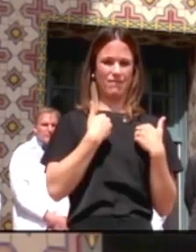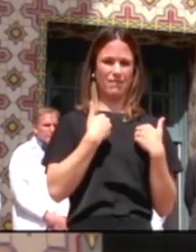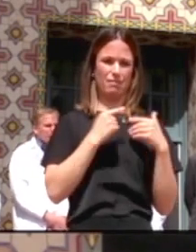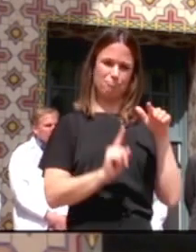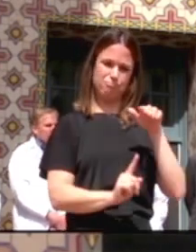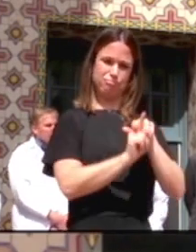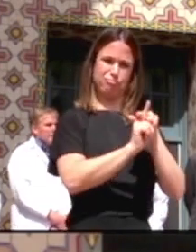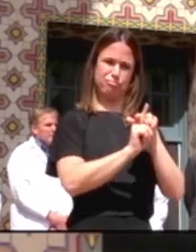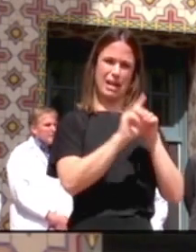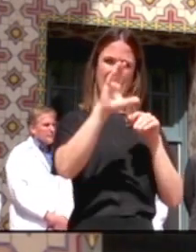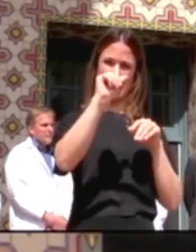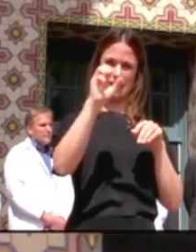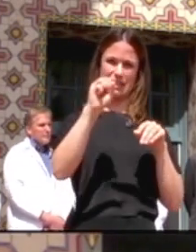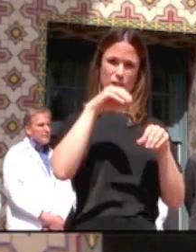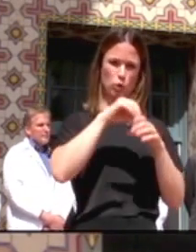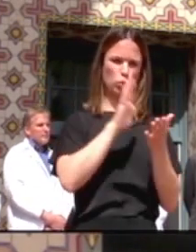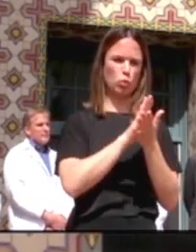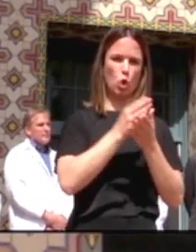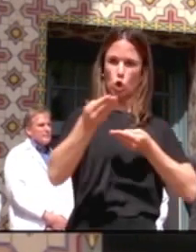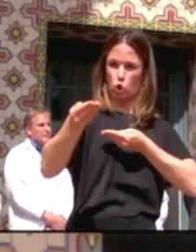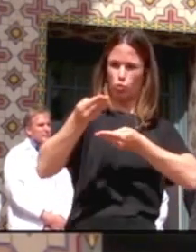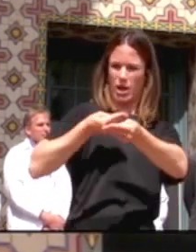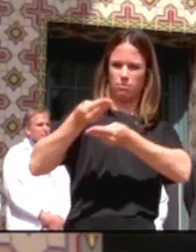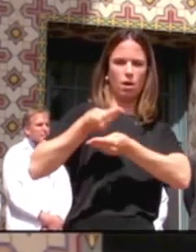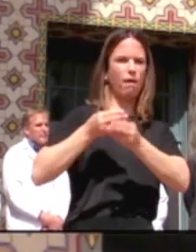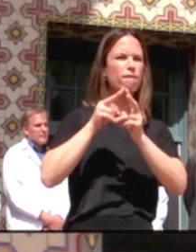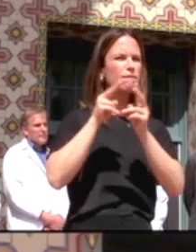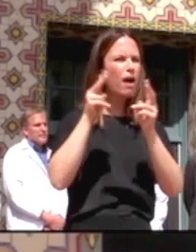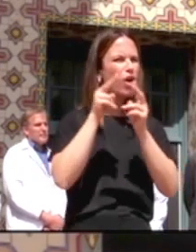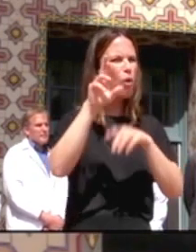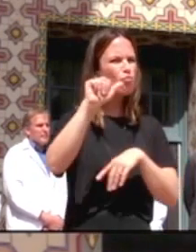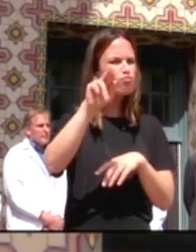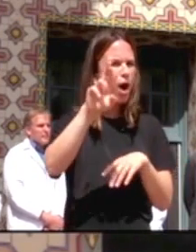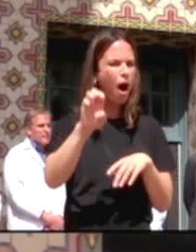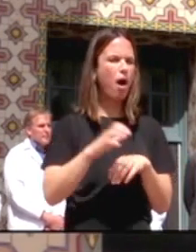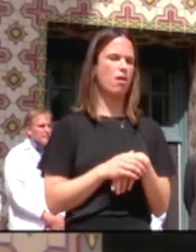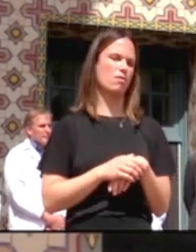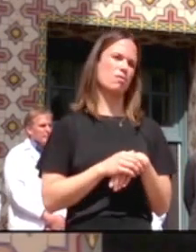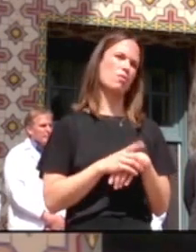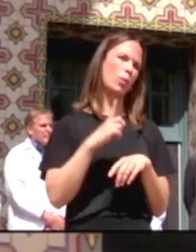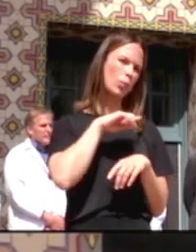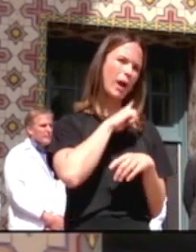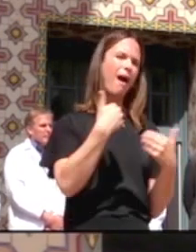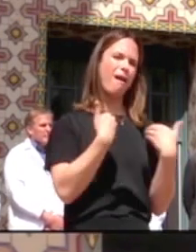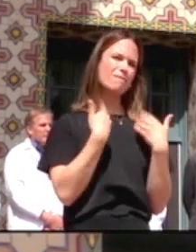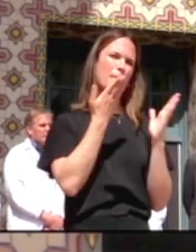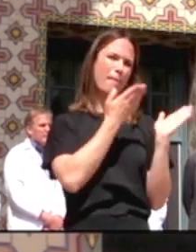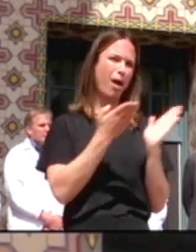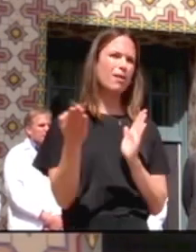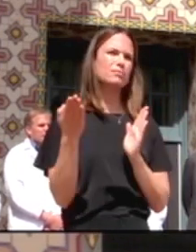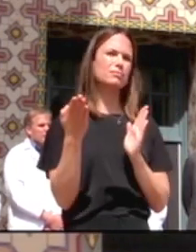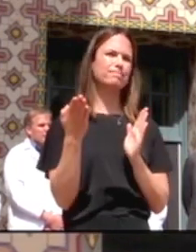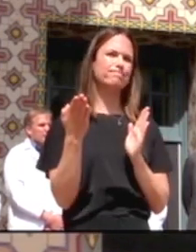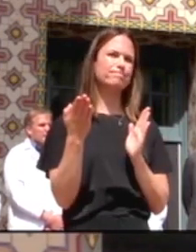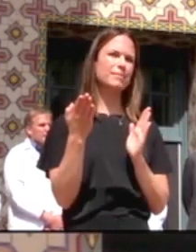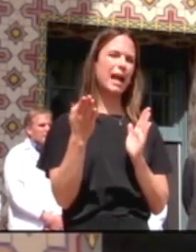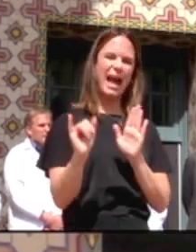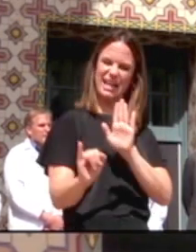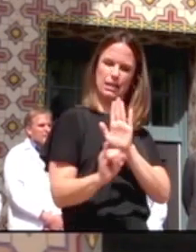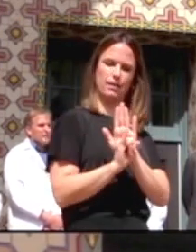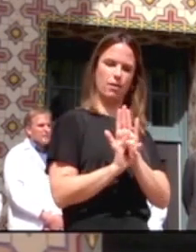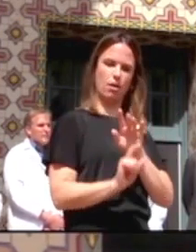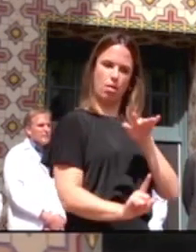at schools, transmission in the classroom is very, very rare. So we have plans to